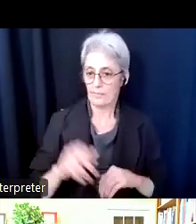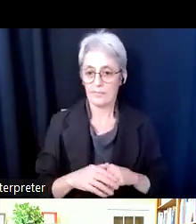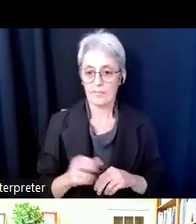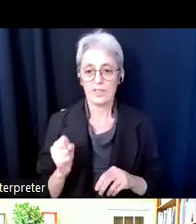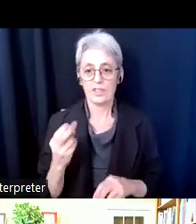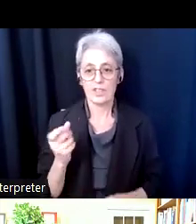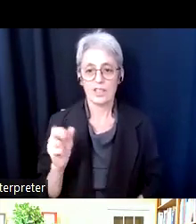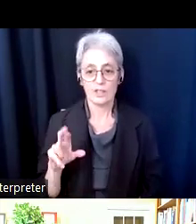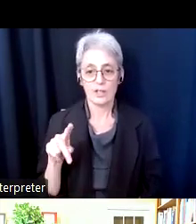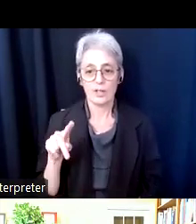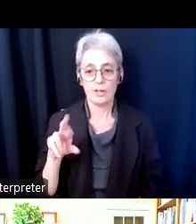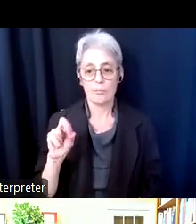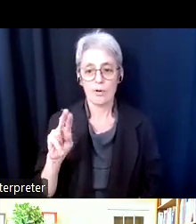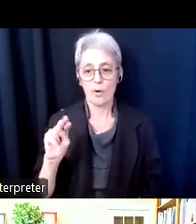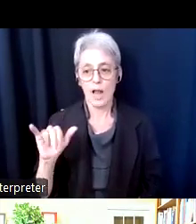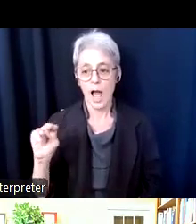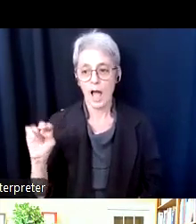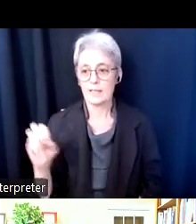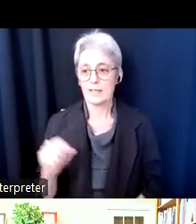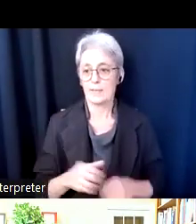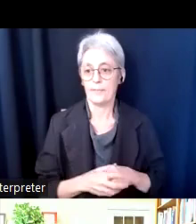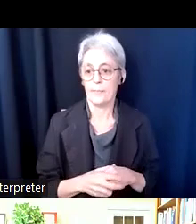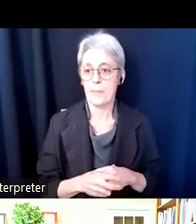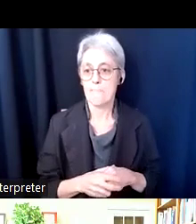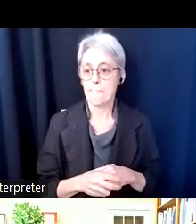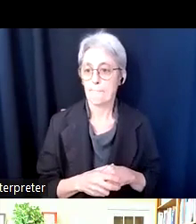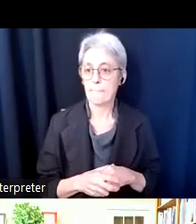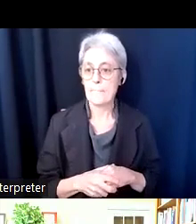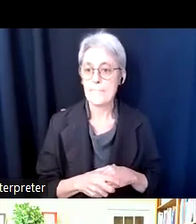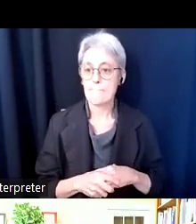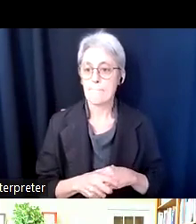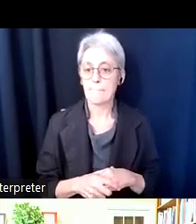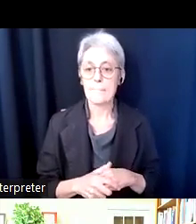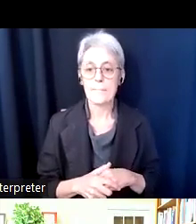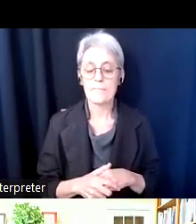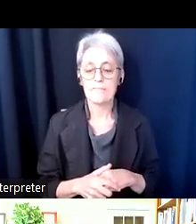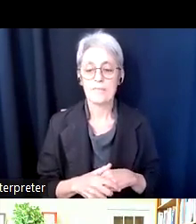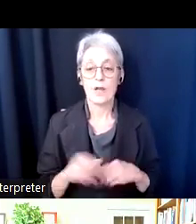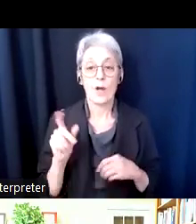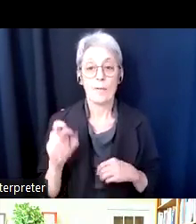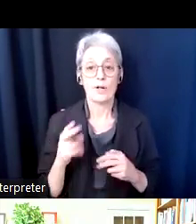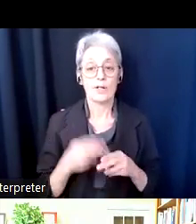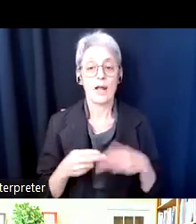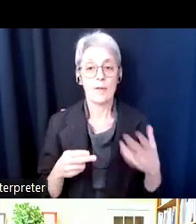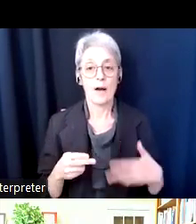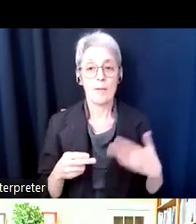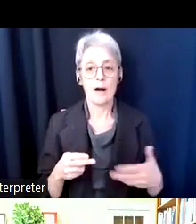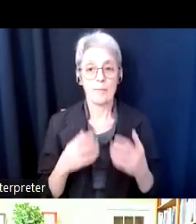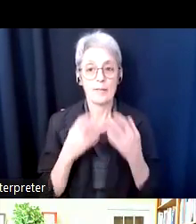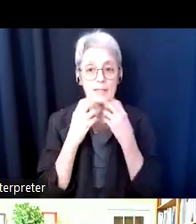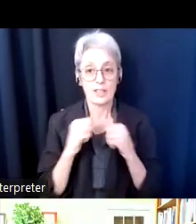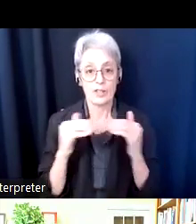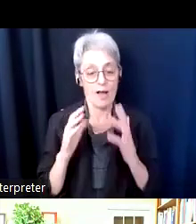pronouns. This webinar is named after a colleague of ours, a dear colleague of ours named Sarah